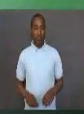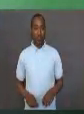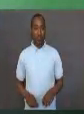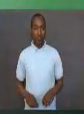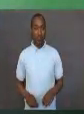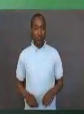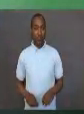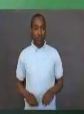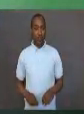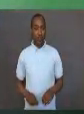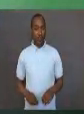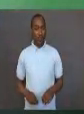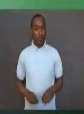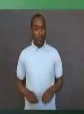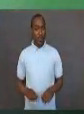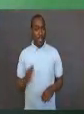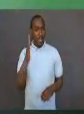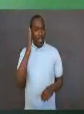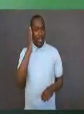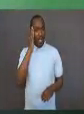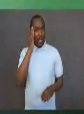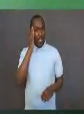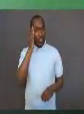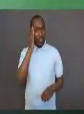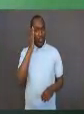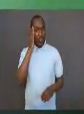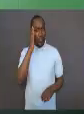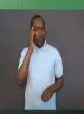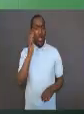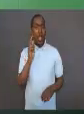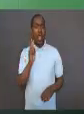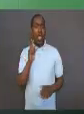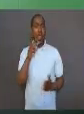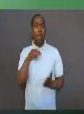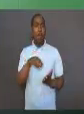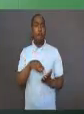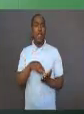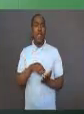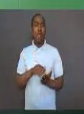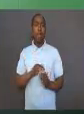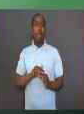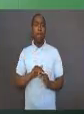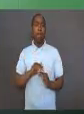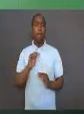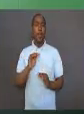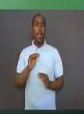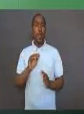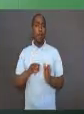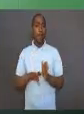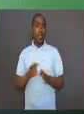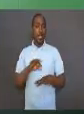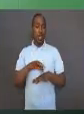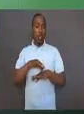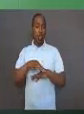Did you know that there are actually over 1 million bacteria living on your